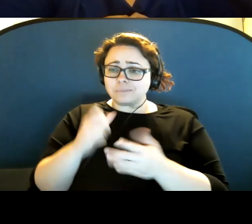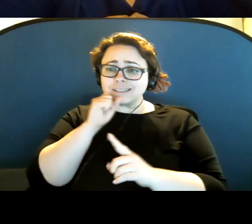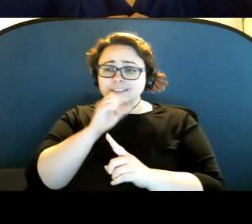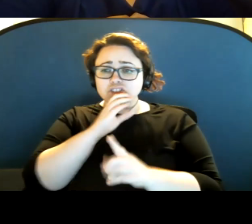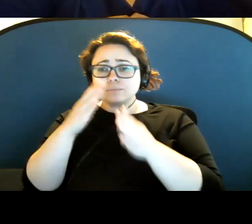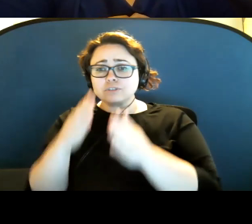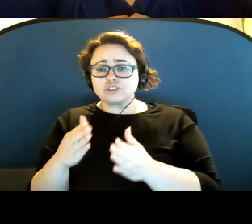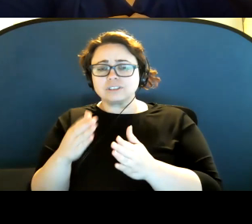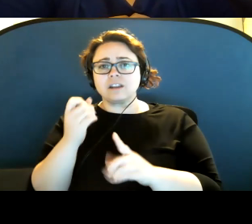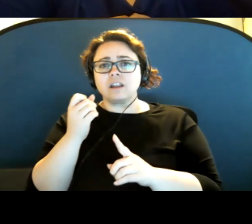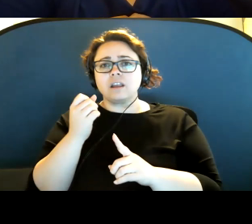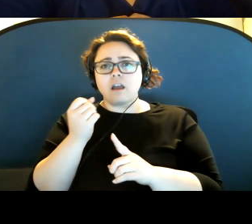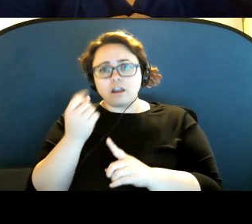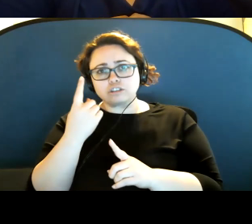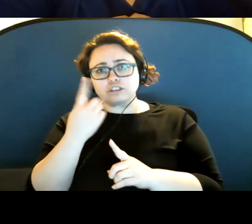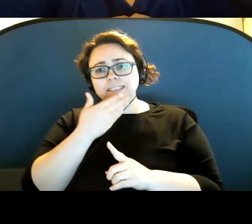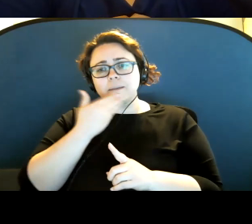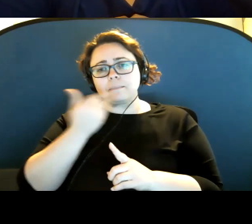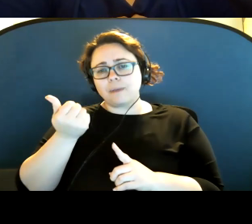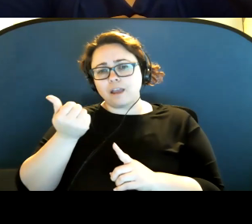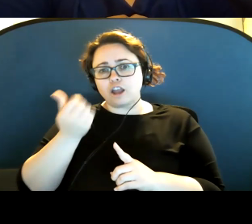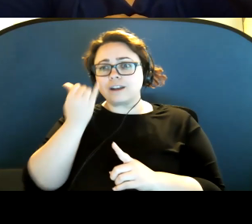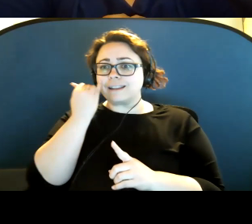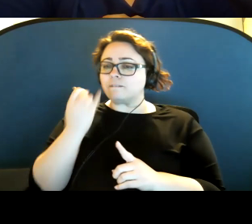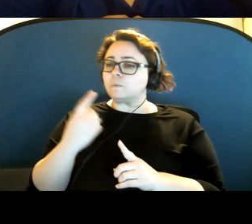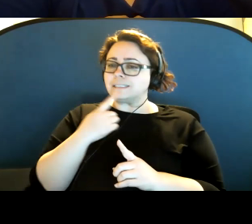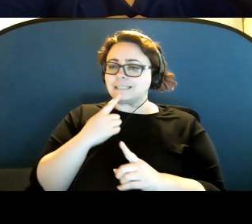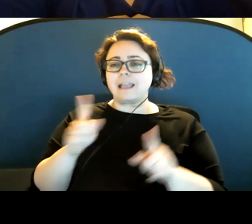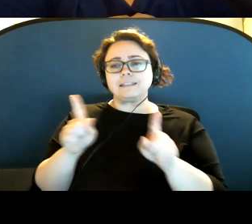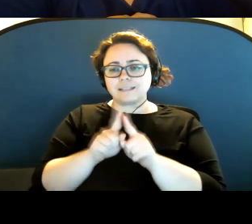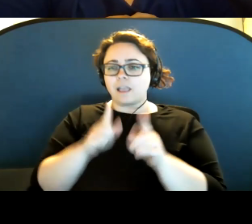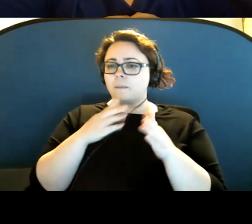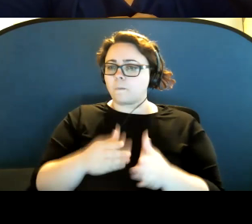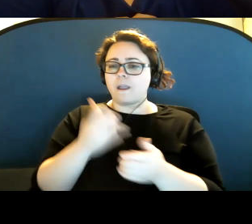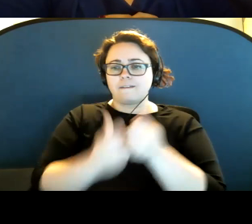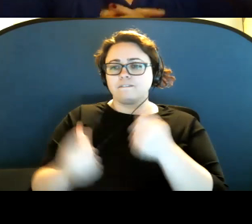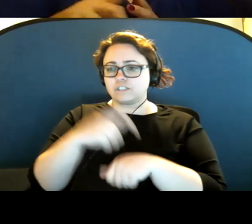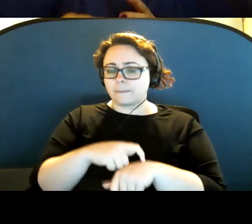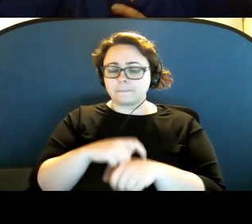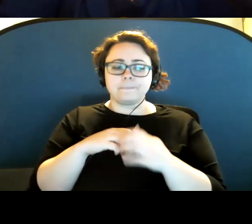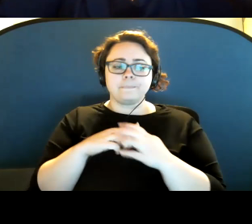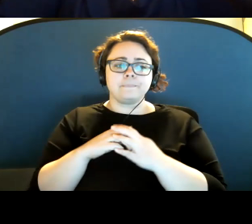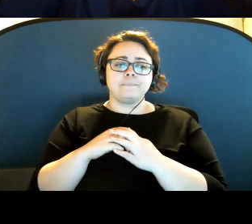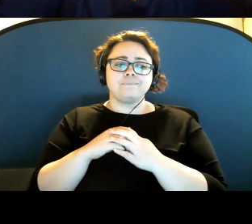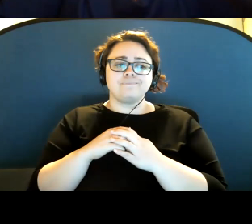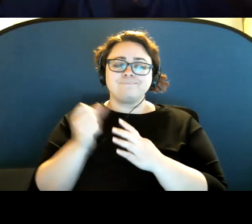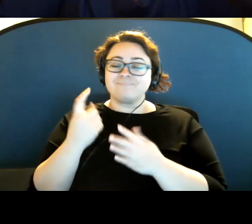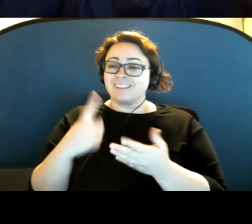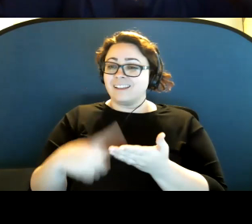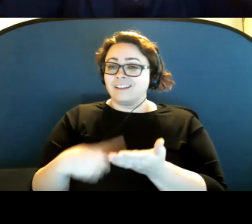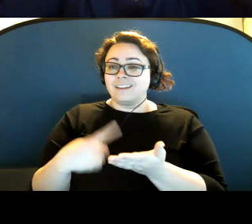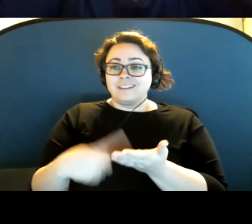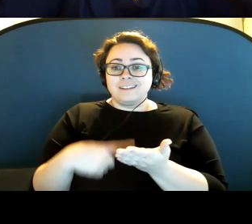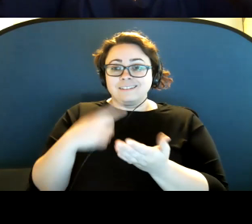it, in the same way every time. Now, sometimes information just can't sink in. So a person